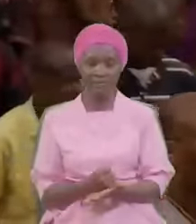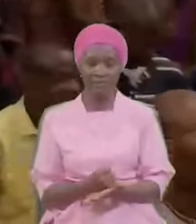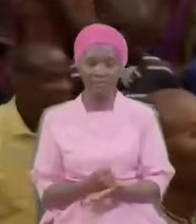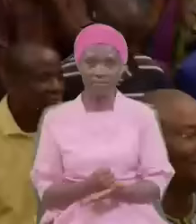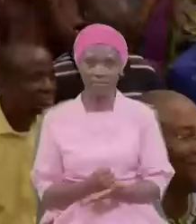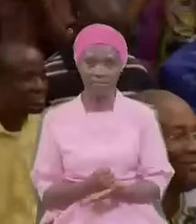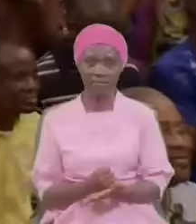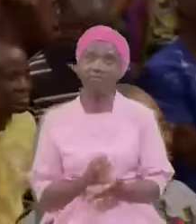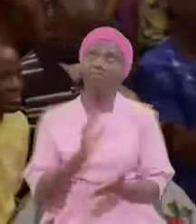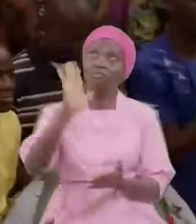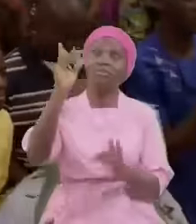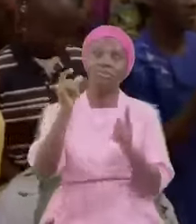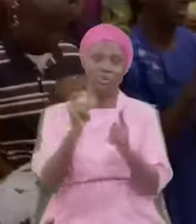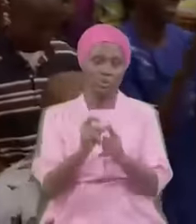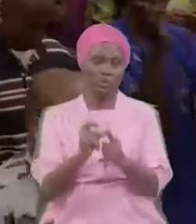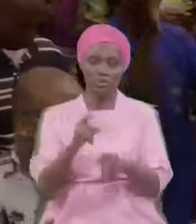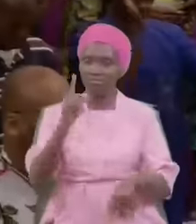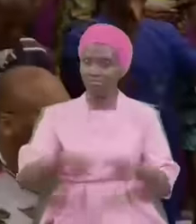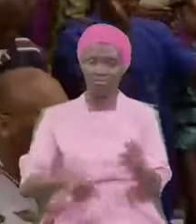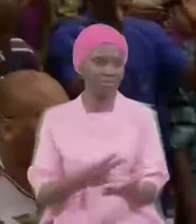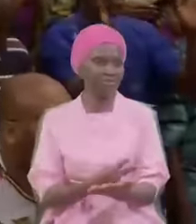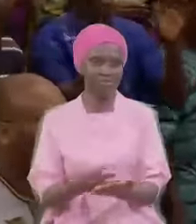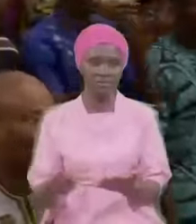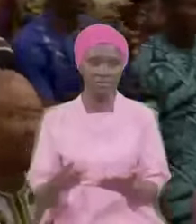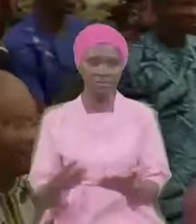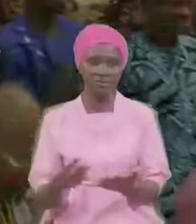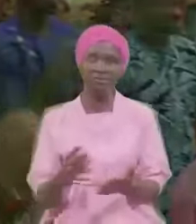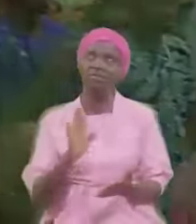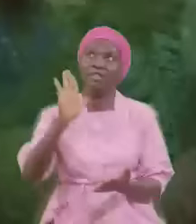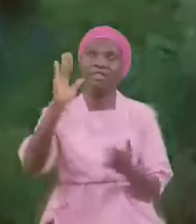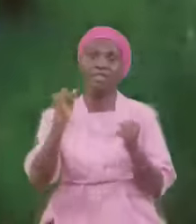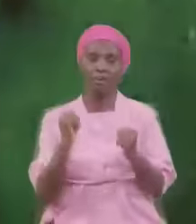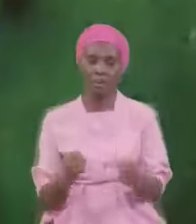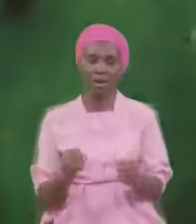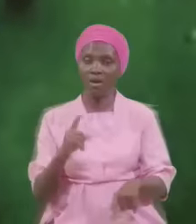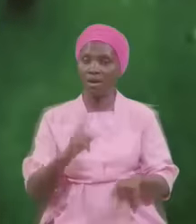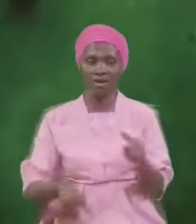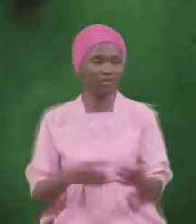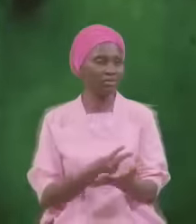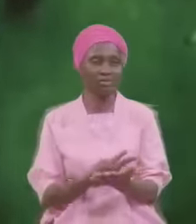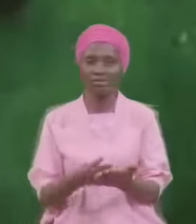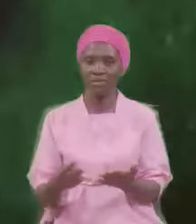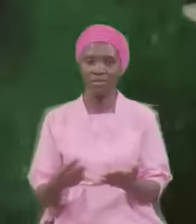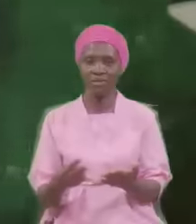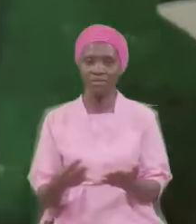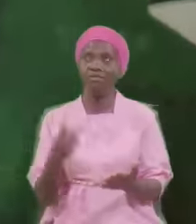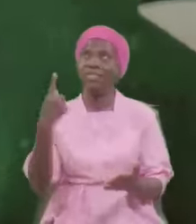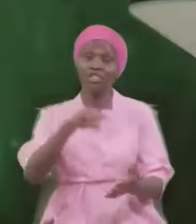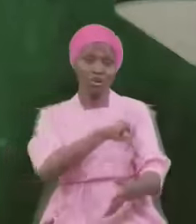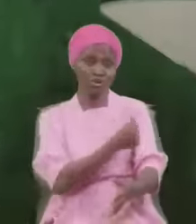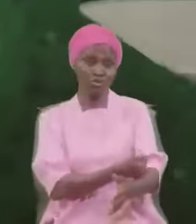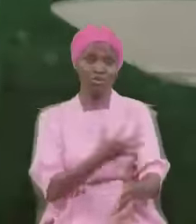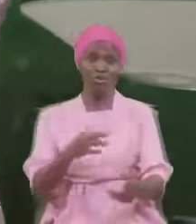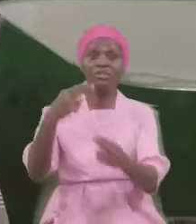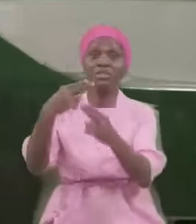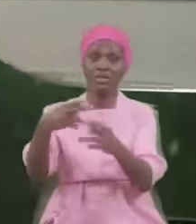His word cannot fail. His power cannot fail. The authority of the name